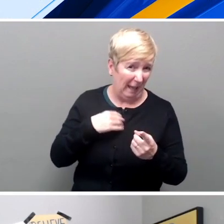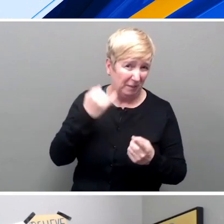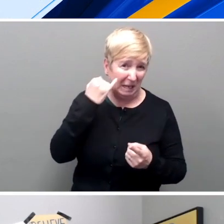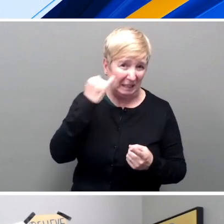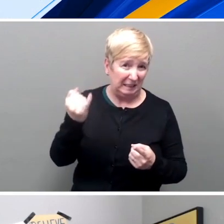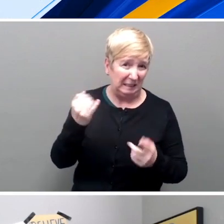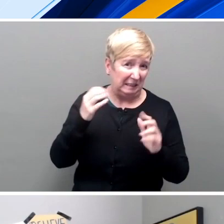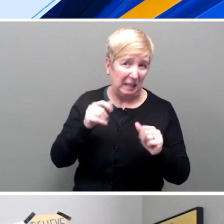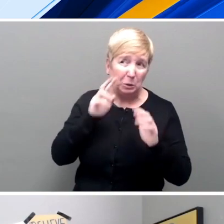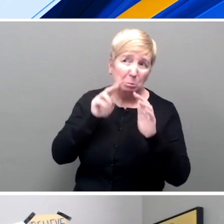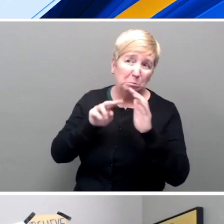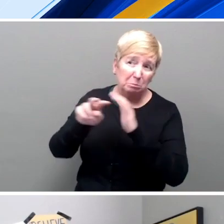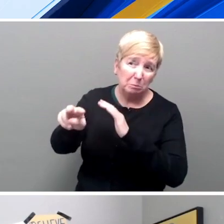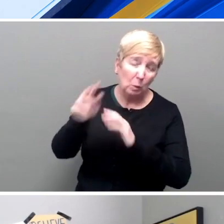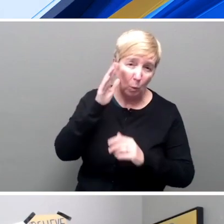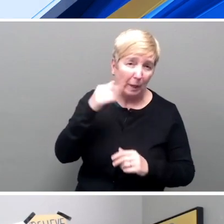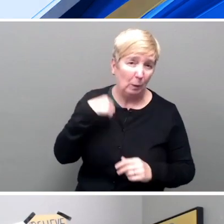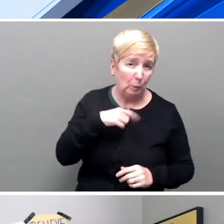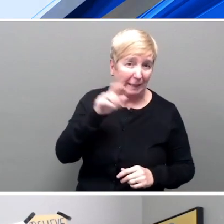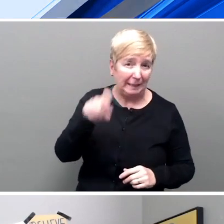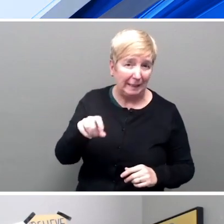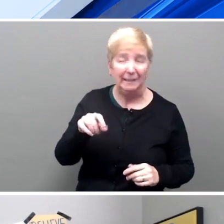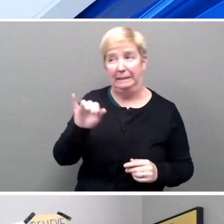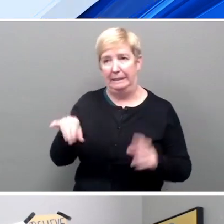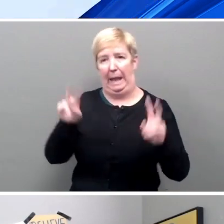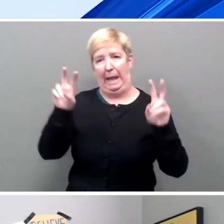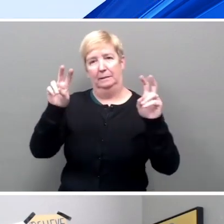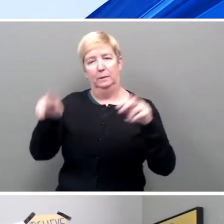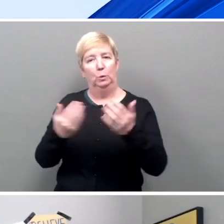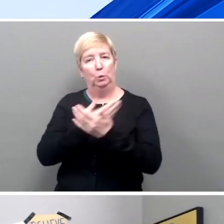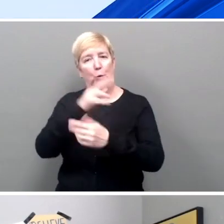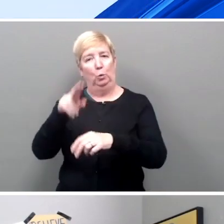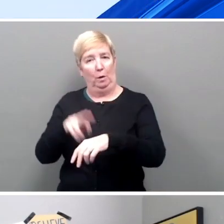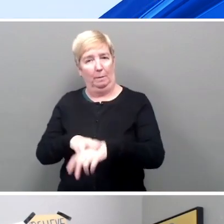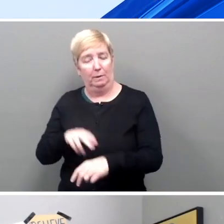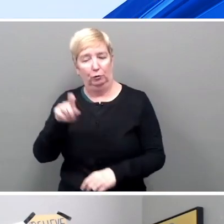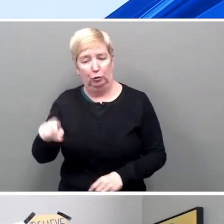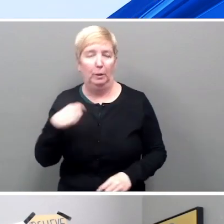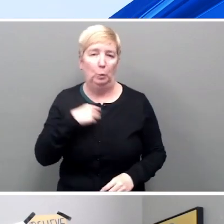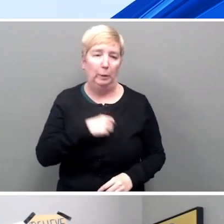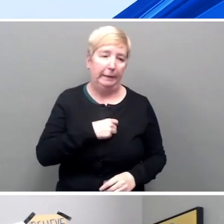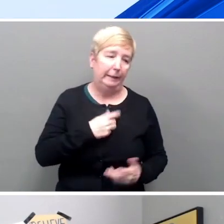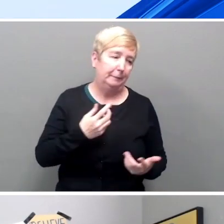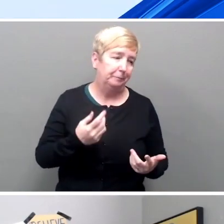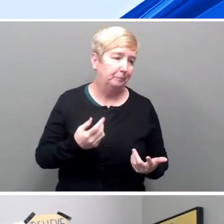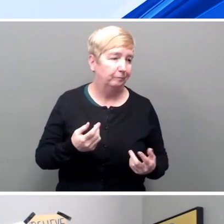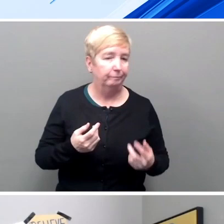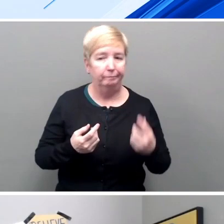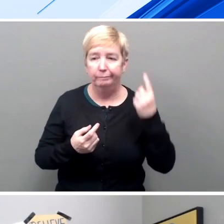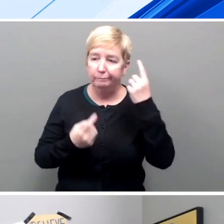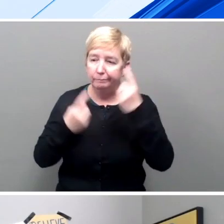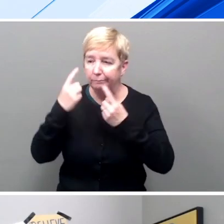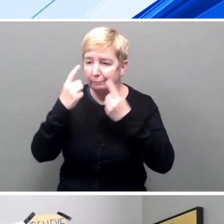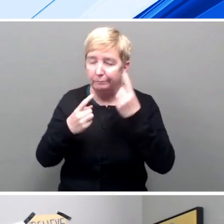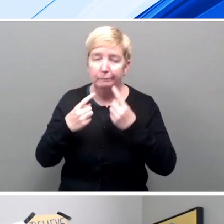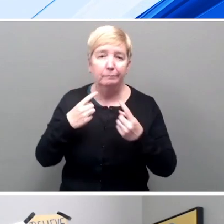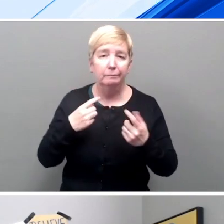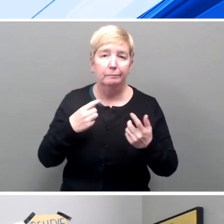speculate about that kind of, is this a new norm? Should we think about there's a possibility maybe we get